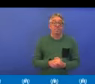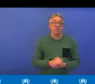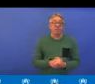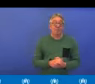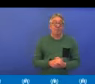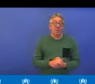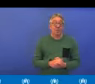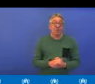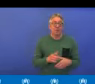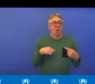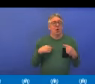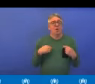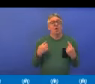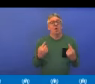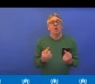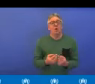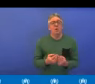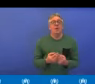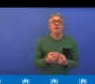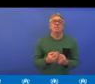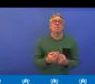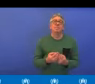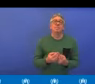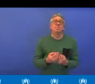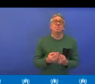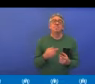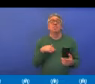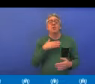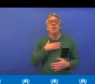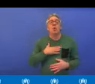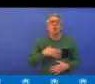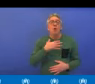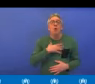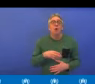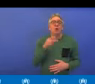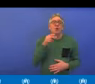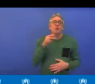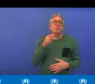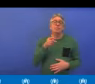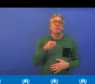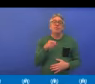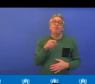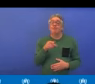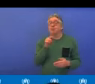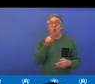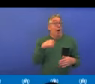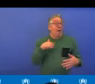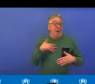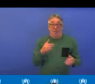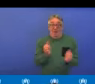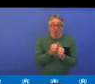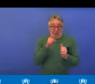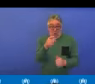the rights of displaced and stateless persons with disabilities can be highlighted, both with the CRPD,